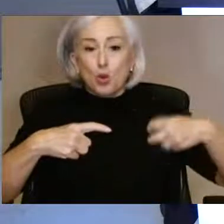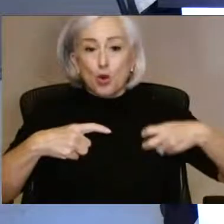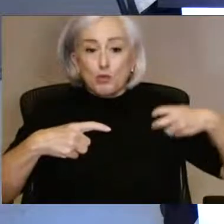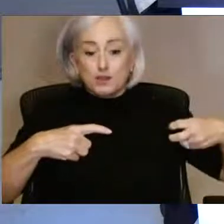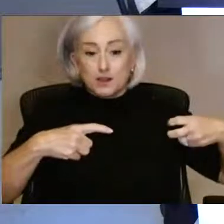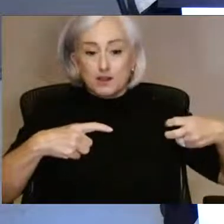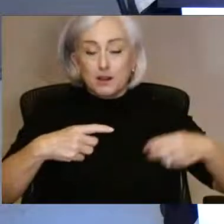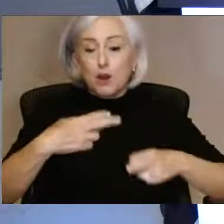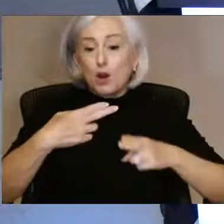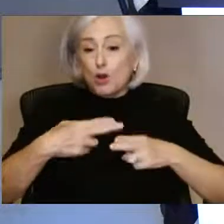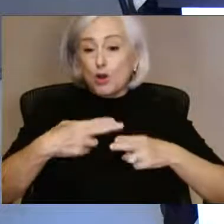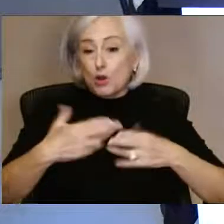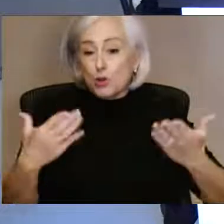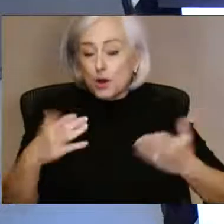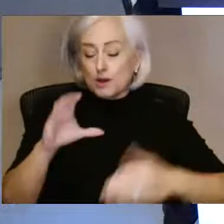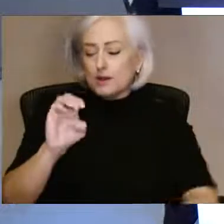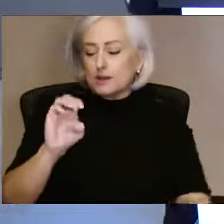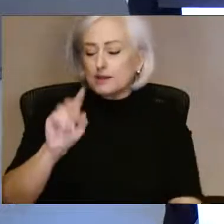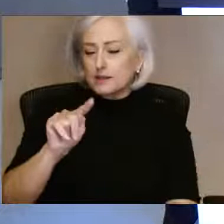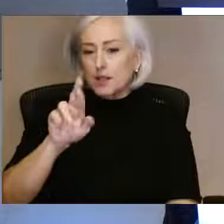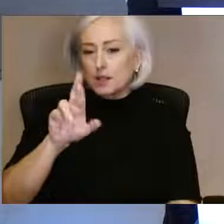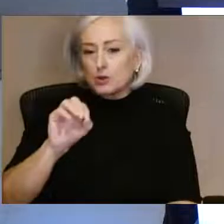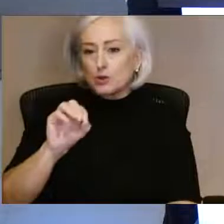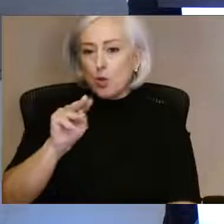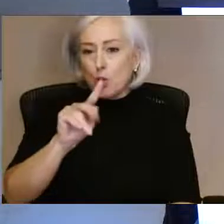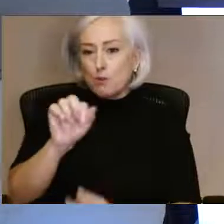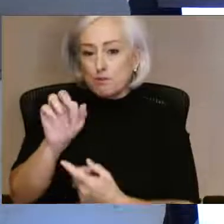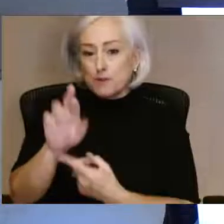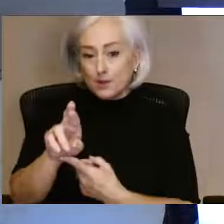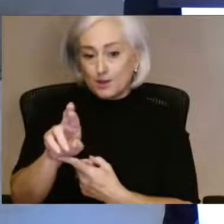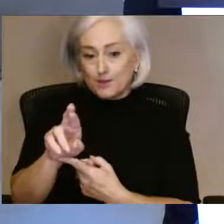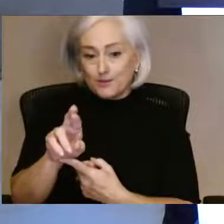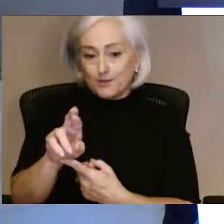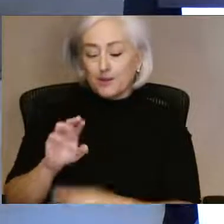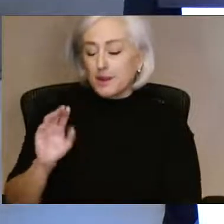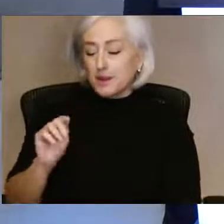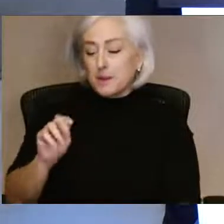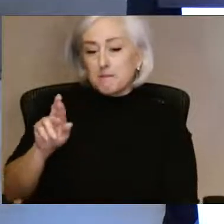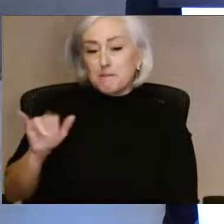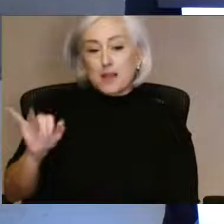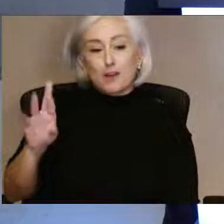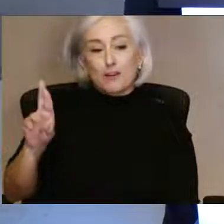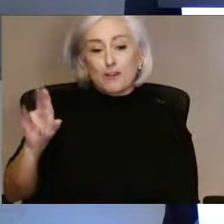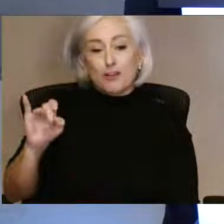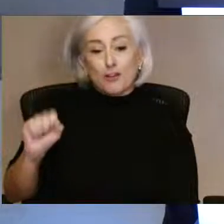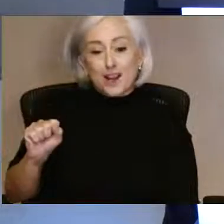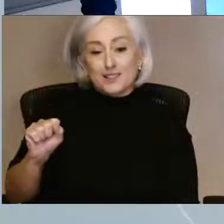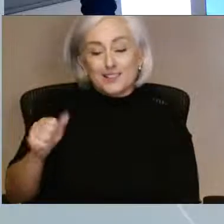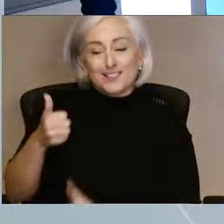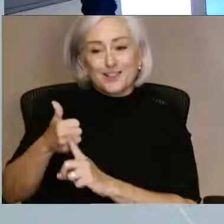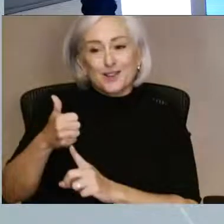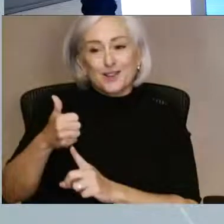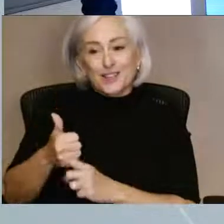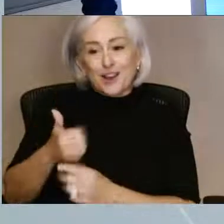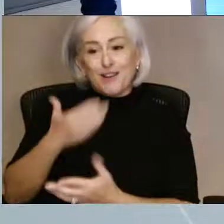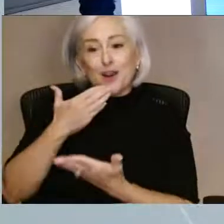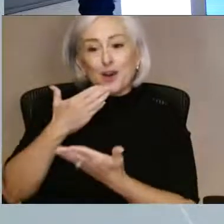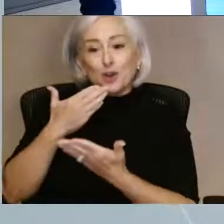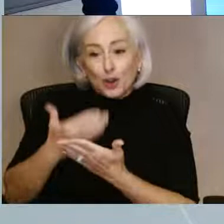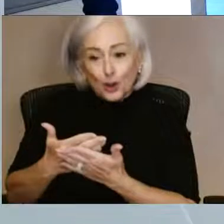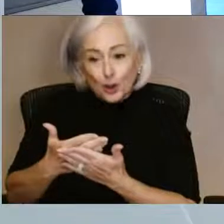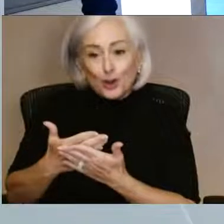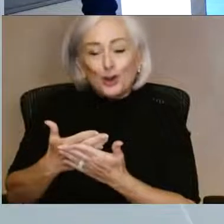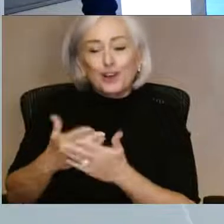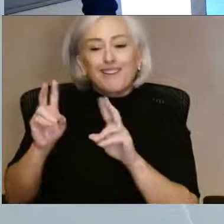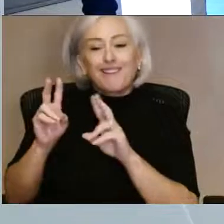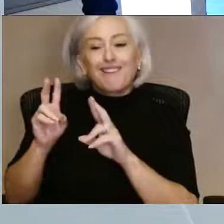And Mary Frances, you have a great analogy of the centromere's